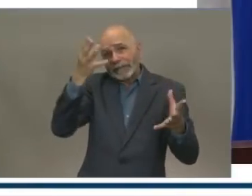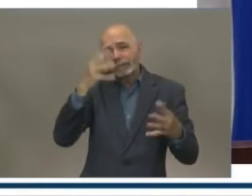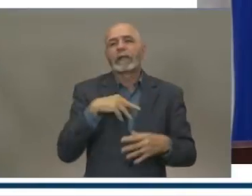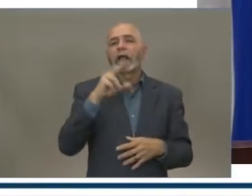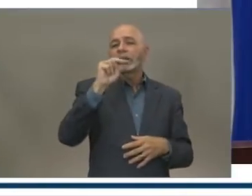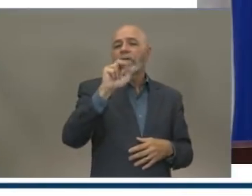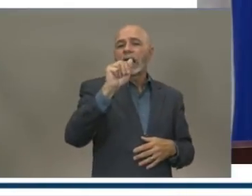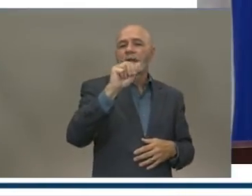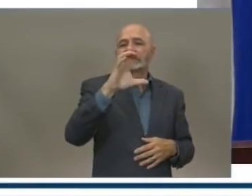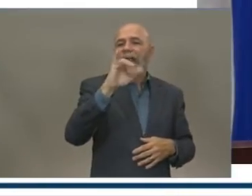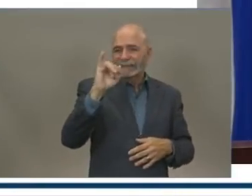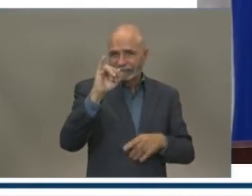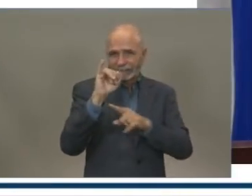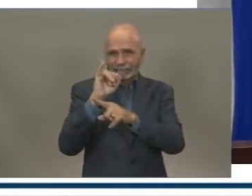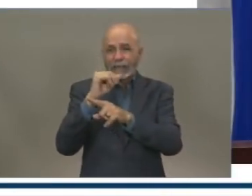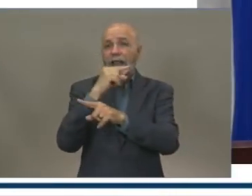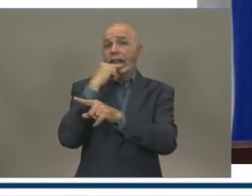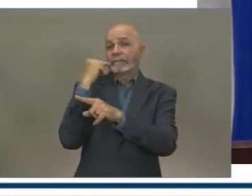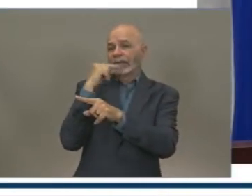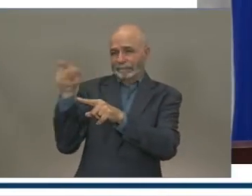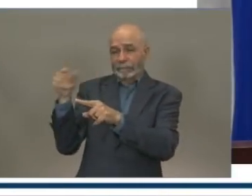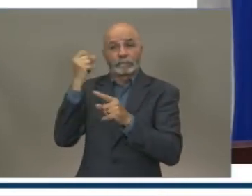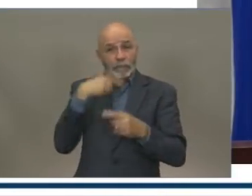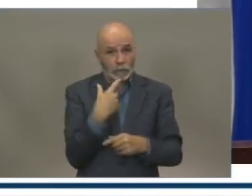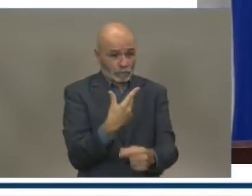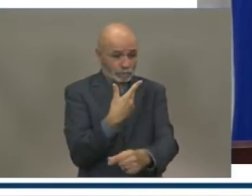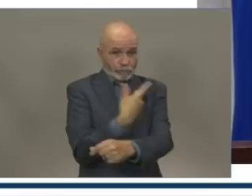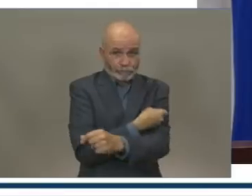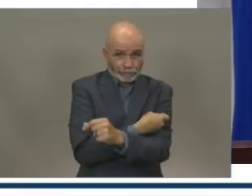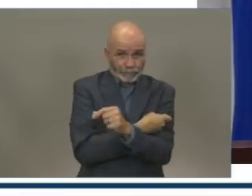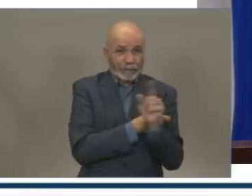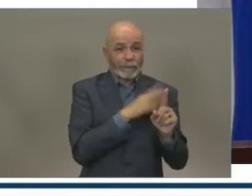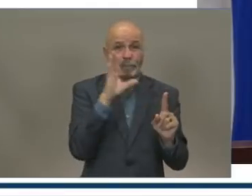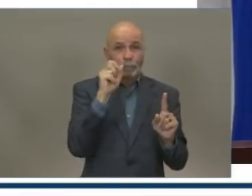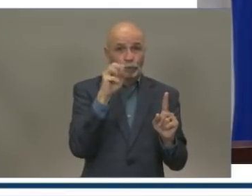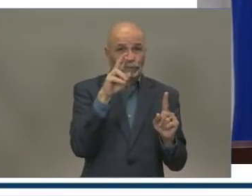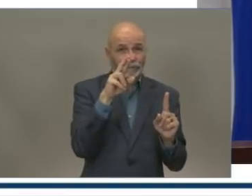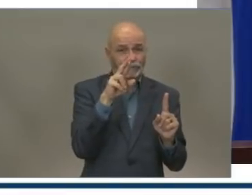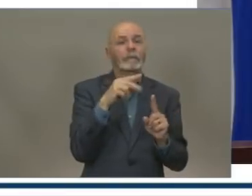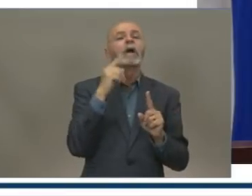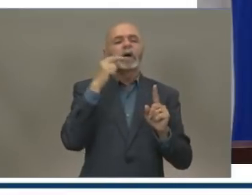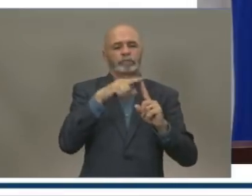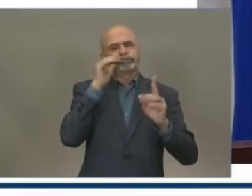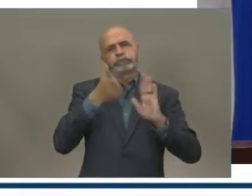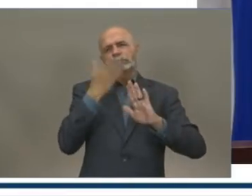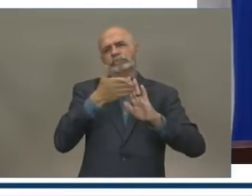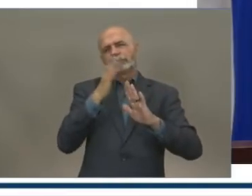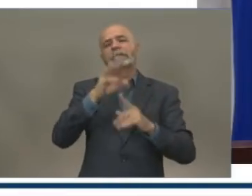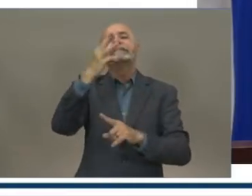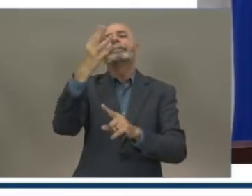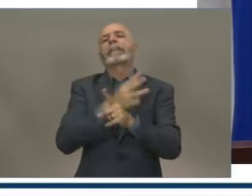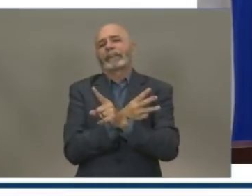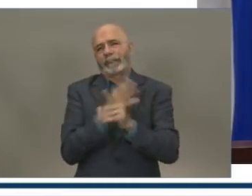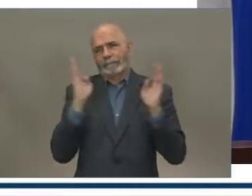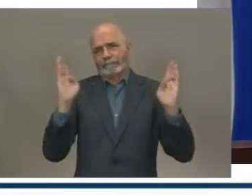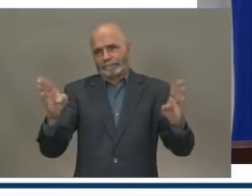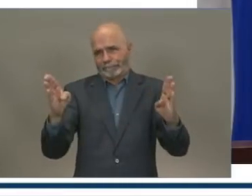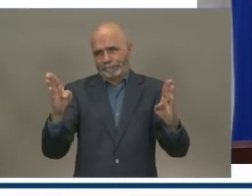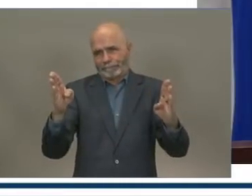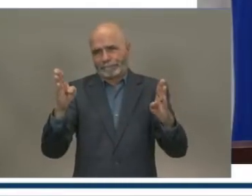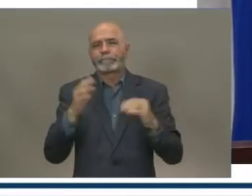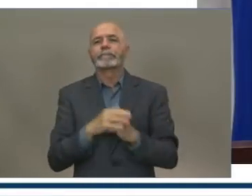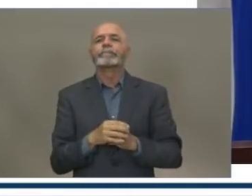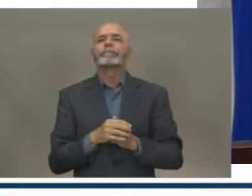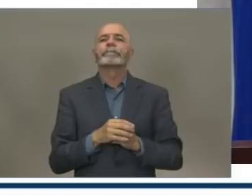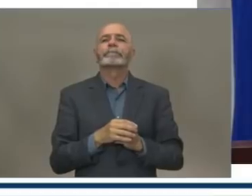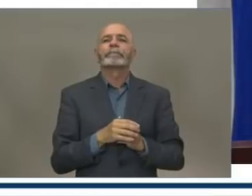6 months after the primary vaccine series for long-term care residents. And they'll be also advised that they can get